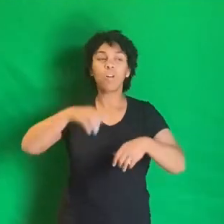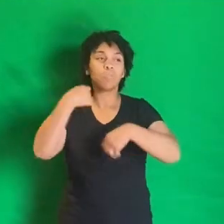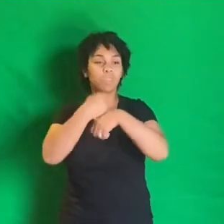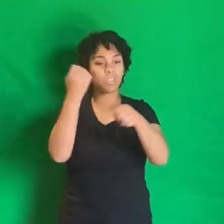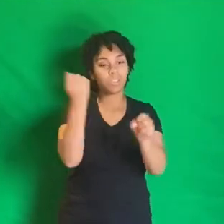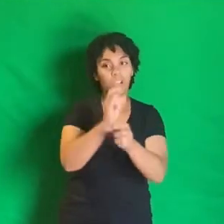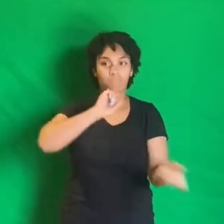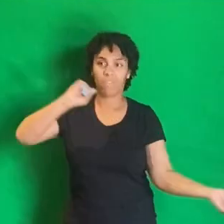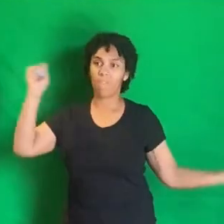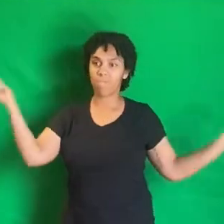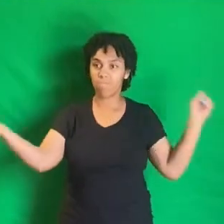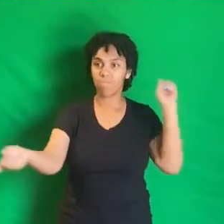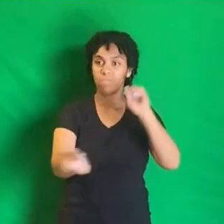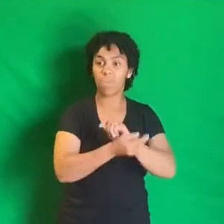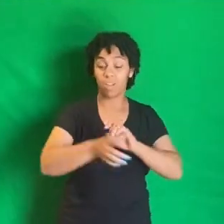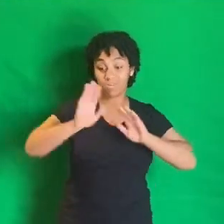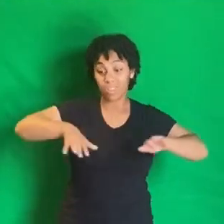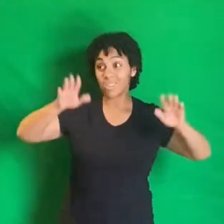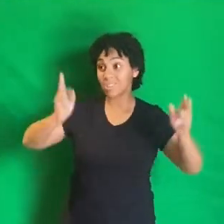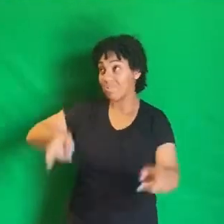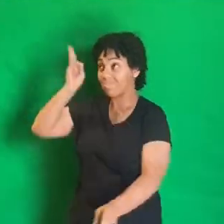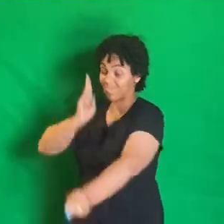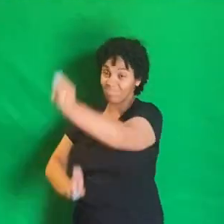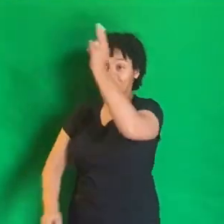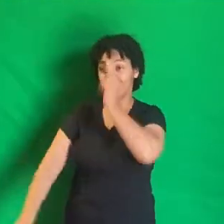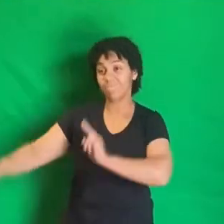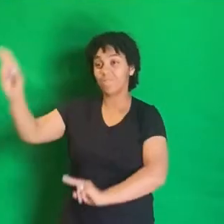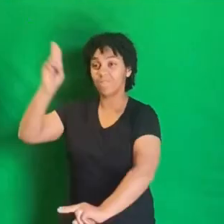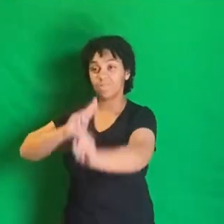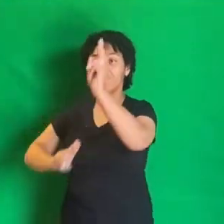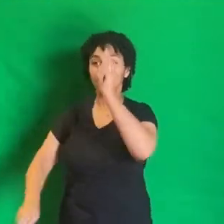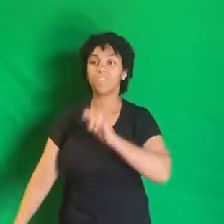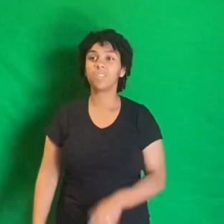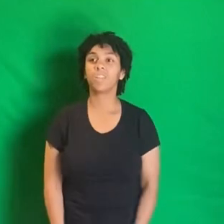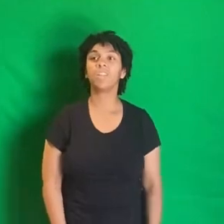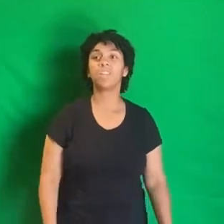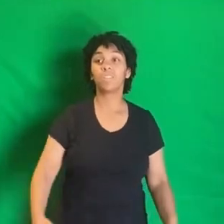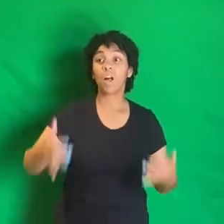martyrs out of these fathers and rose up all of his daughters to glorify him with honor.